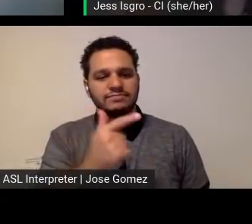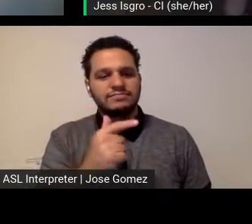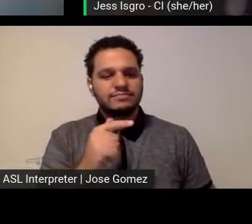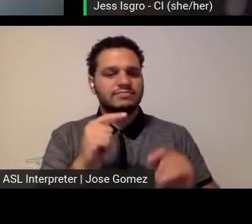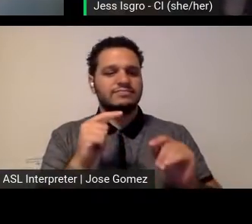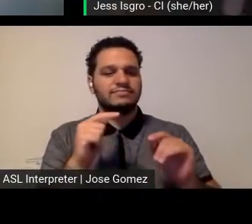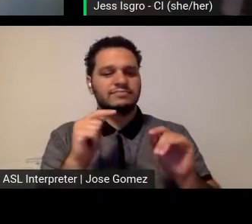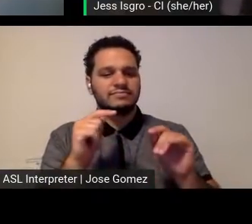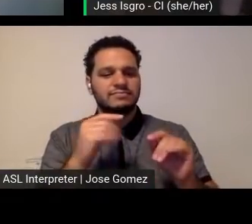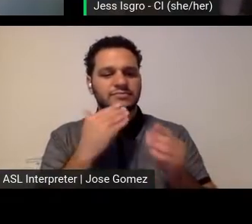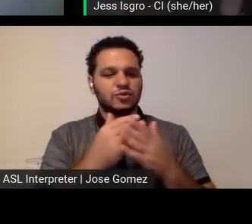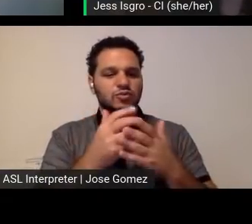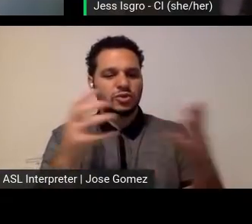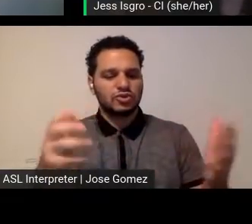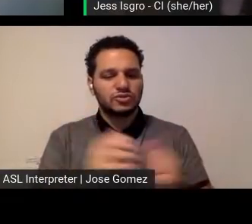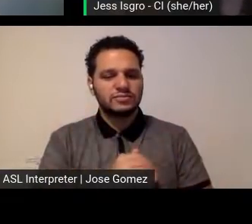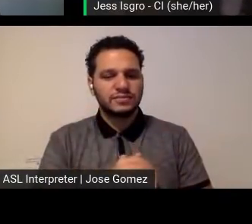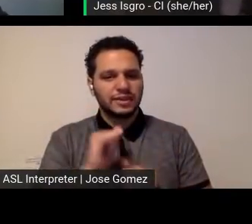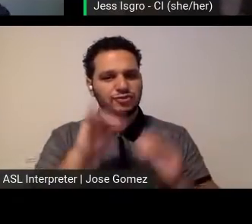great.